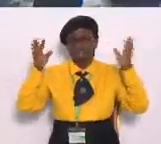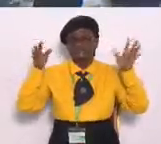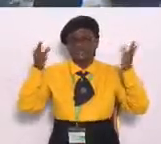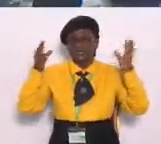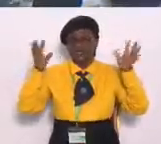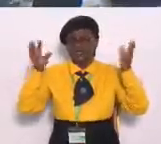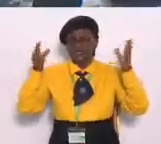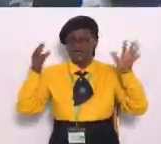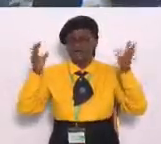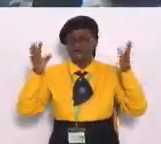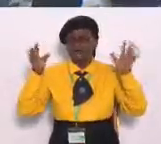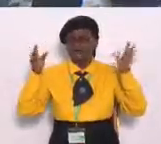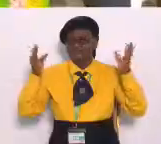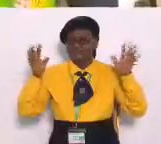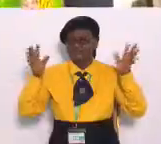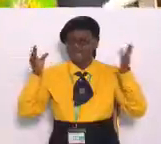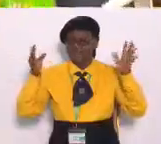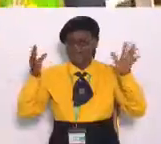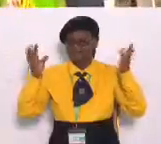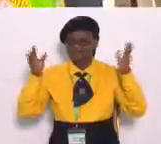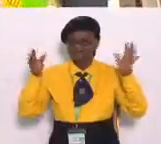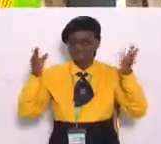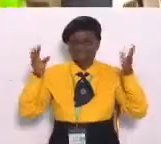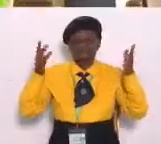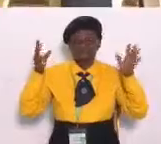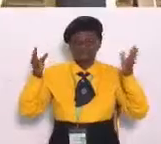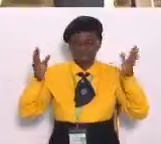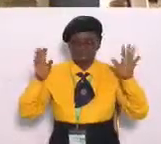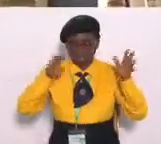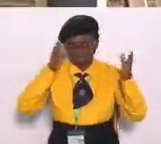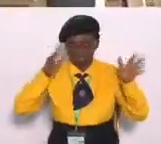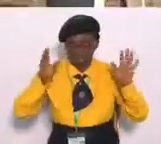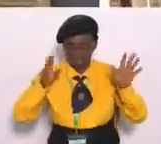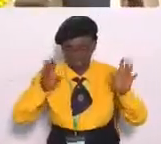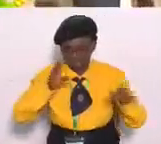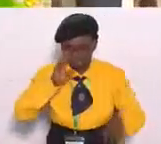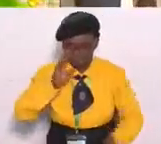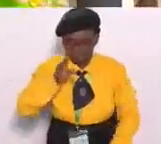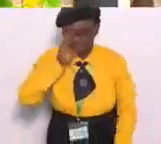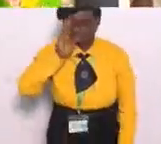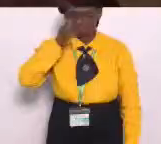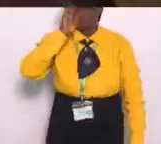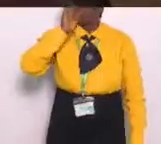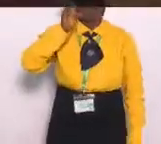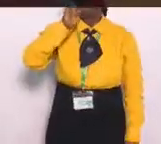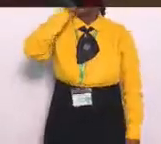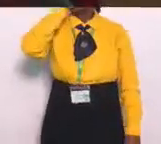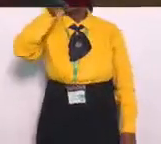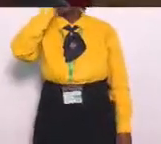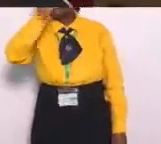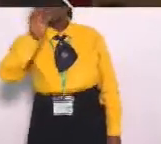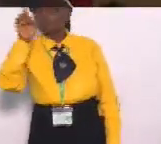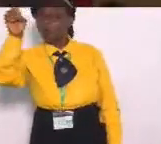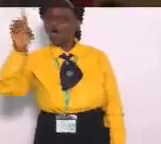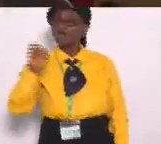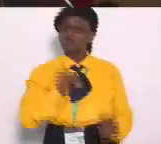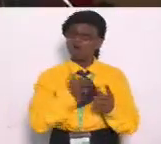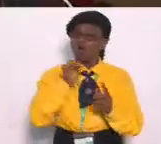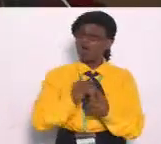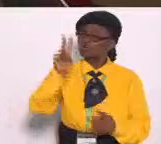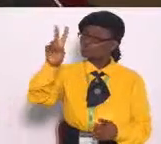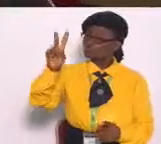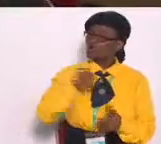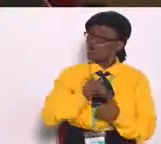And if you have any neighbor near you, wherever you are watching all over the world, turn to two or three of them and tell them,